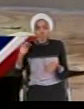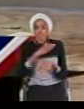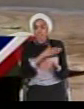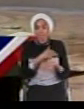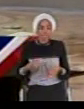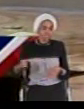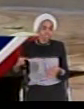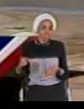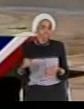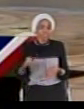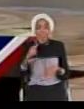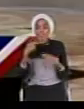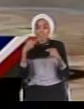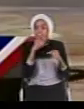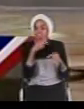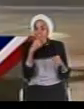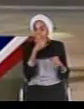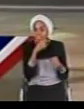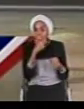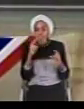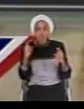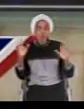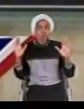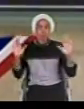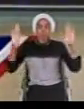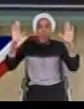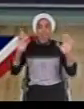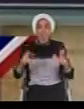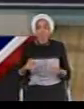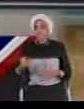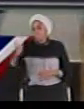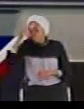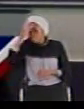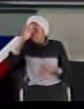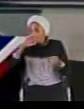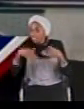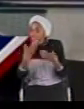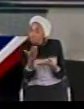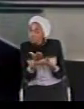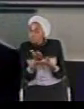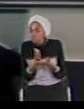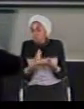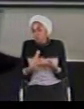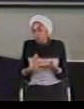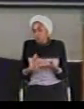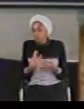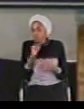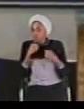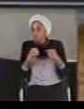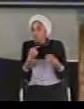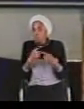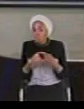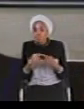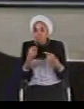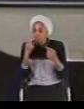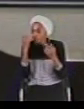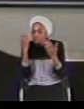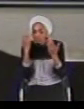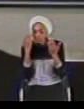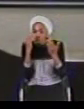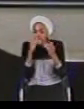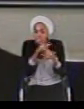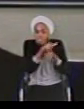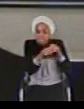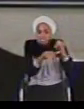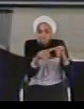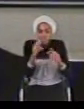wonders. Satan gives some form of power to blindfold the people